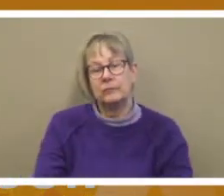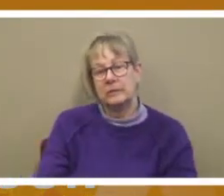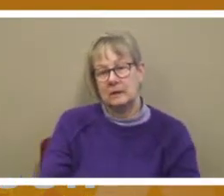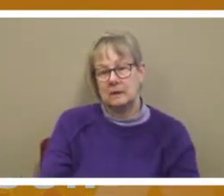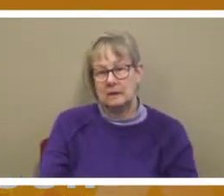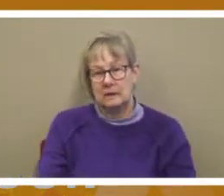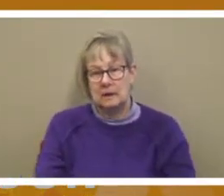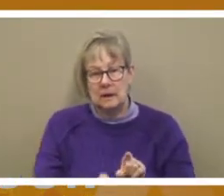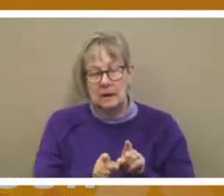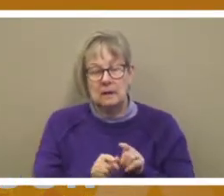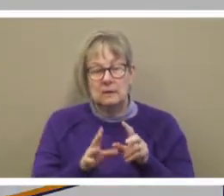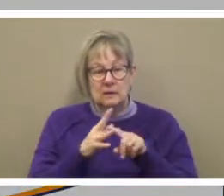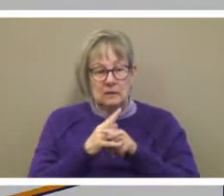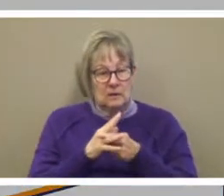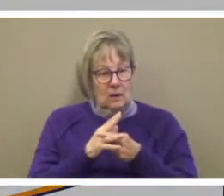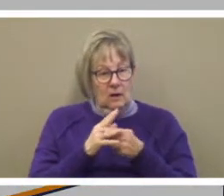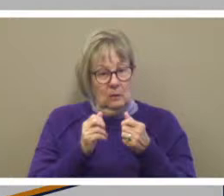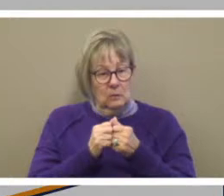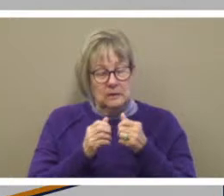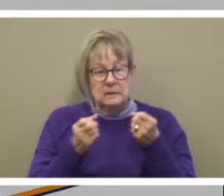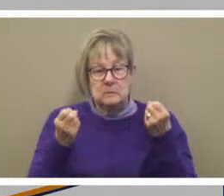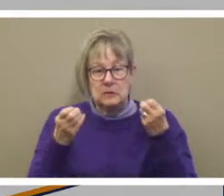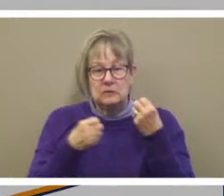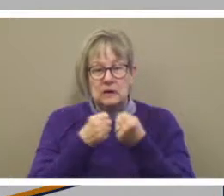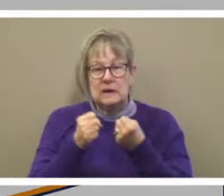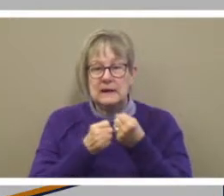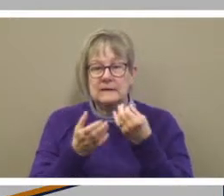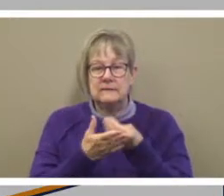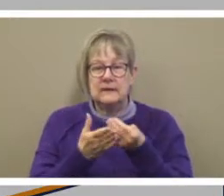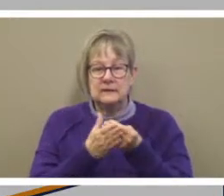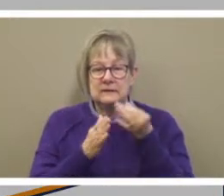So as we jump into the multi-year financial forecast,